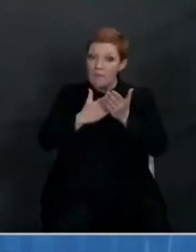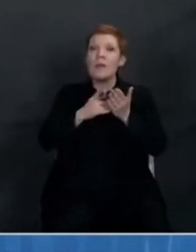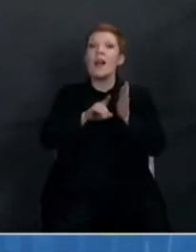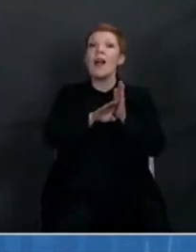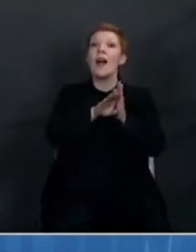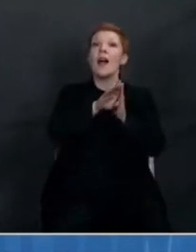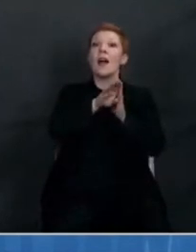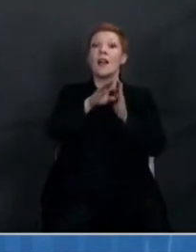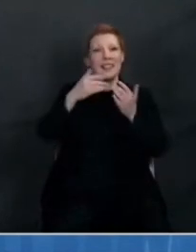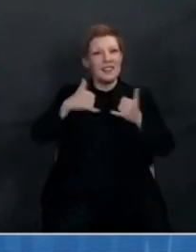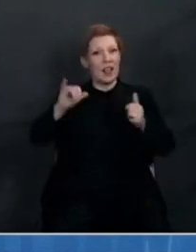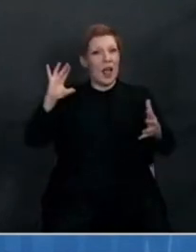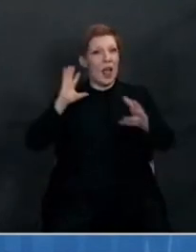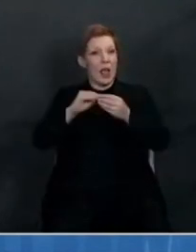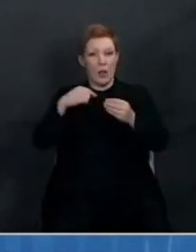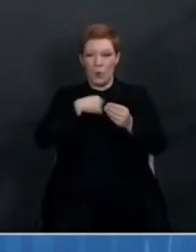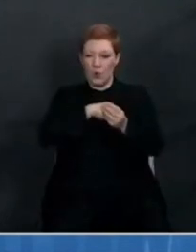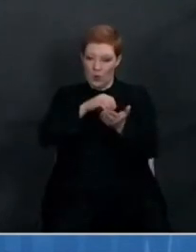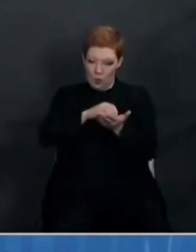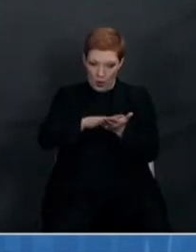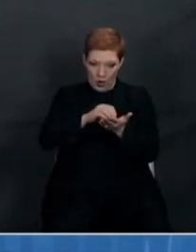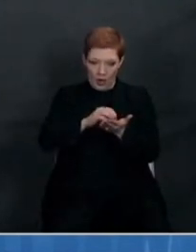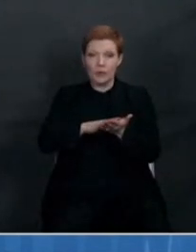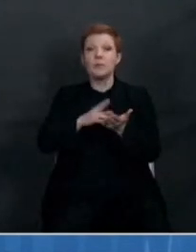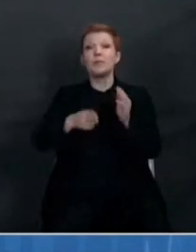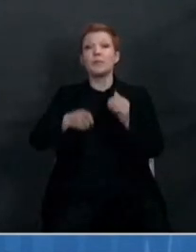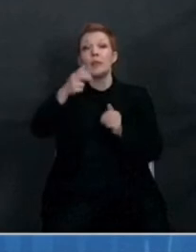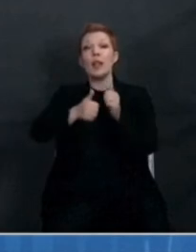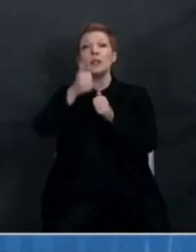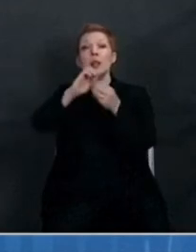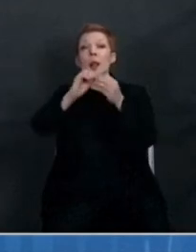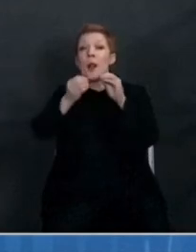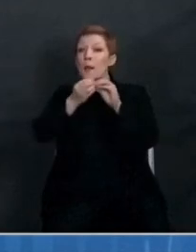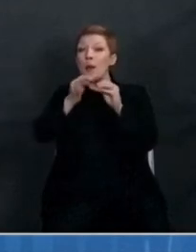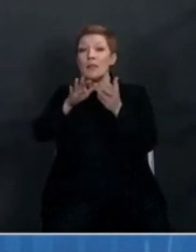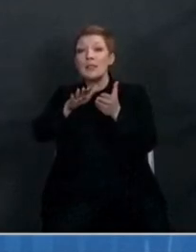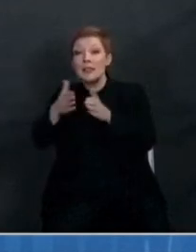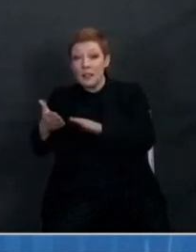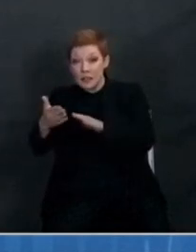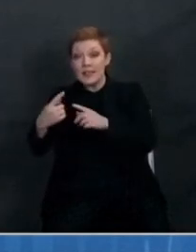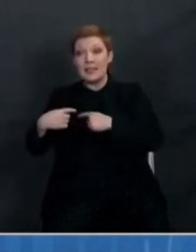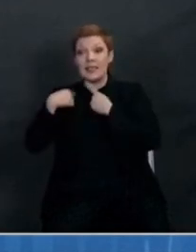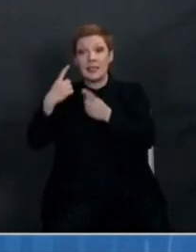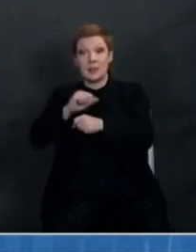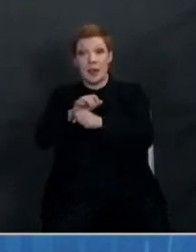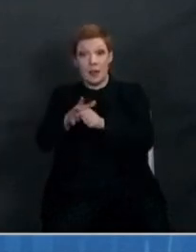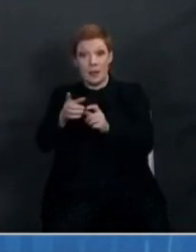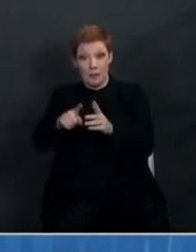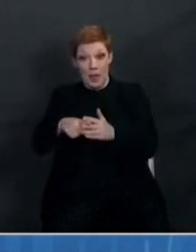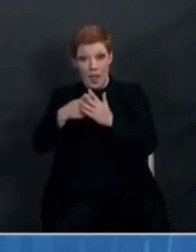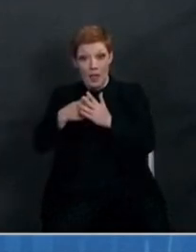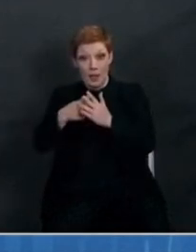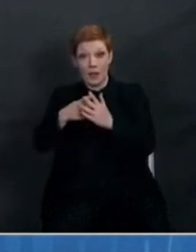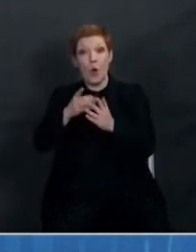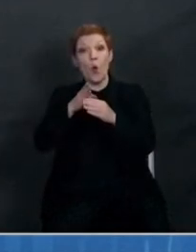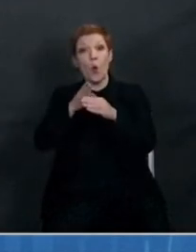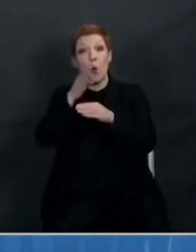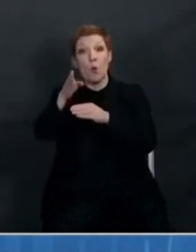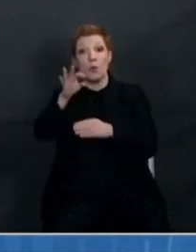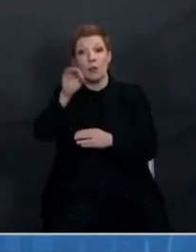the highest number of COVID-19 deaths in any month since the pandemic began, with over 90,000